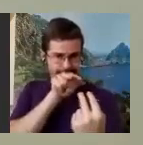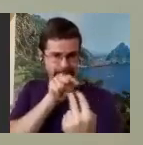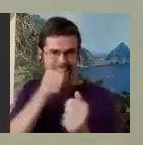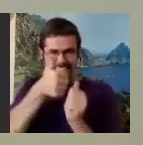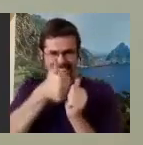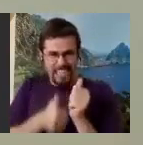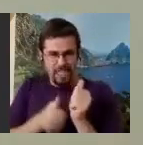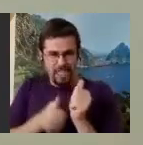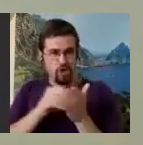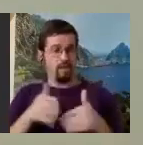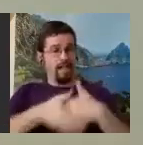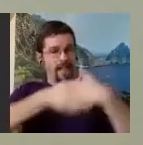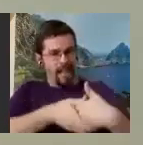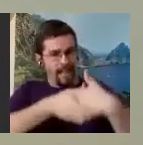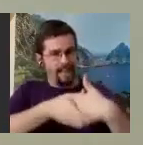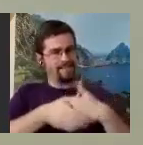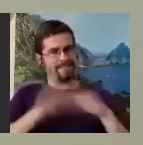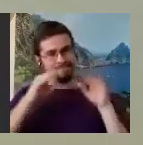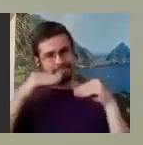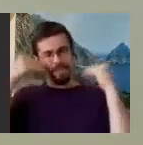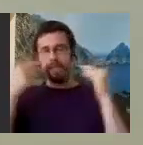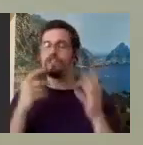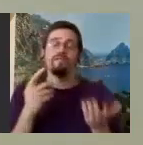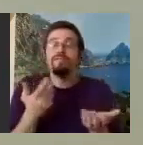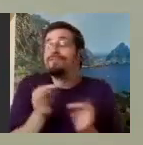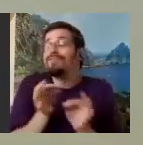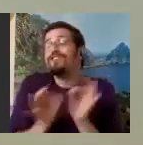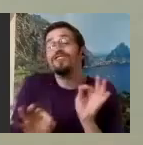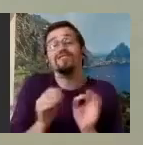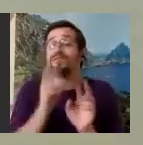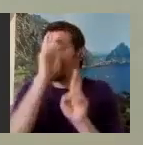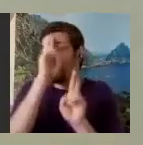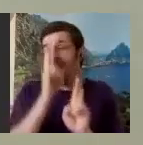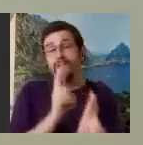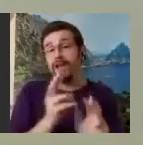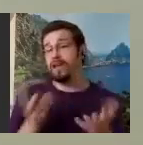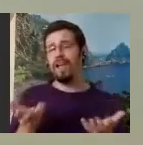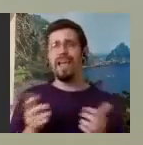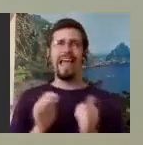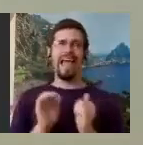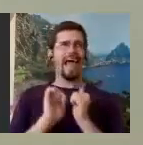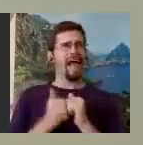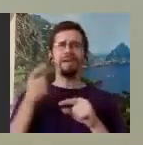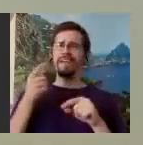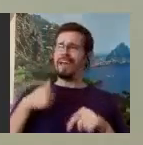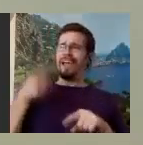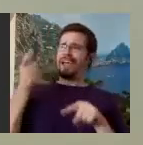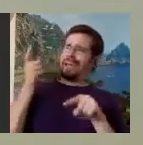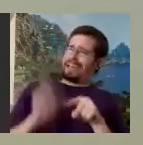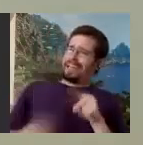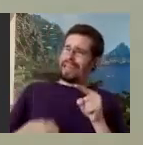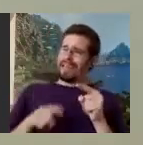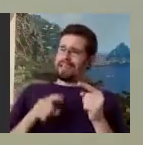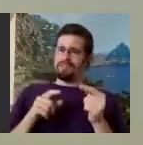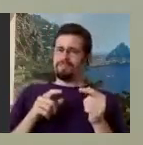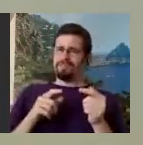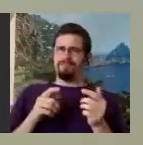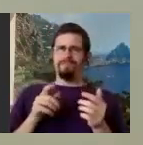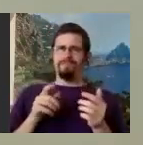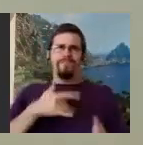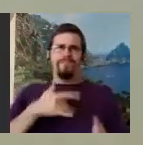and German. At the end of my stay, I tried to communicate with each student, shaking